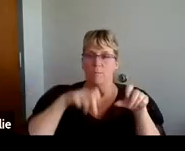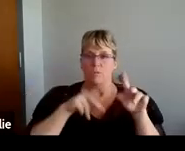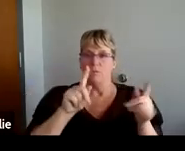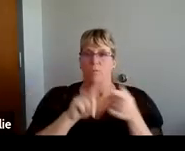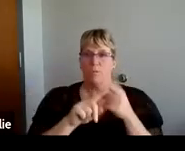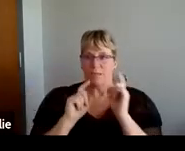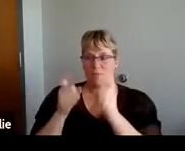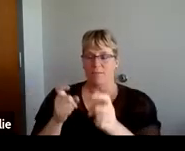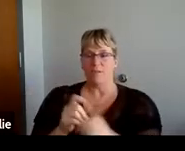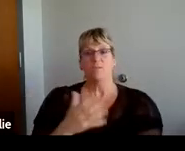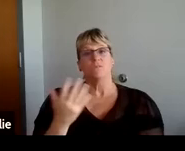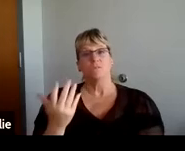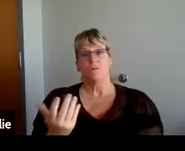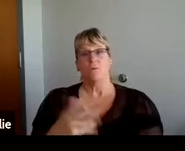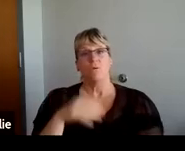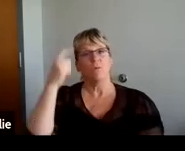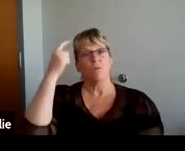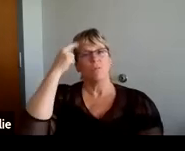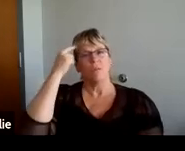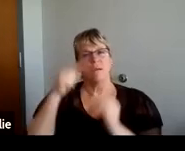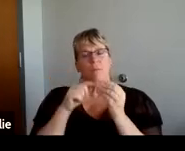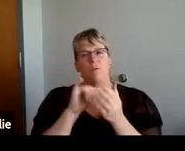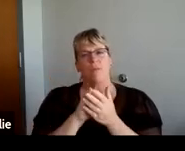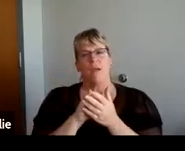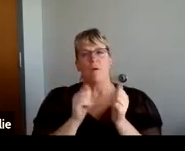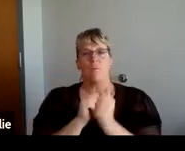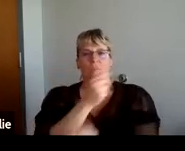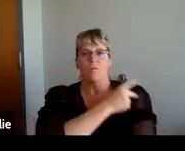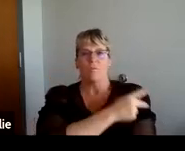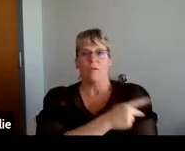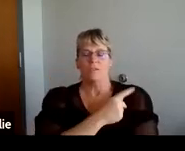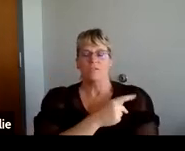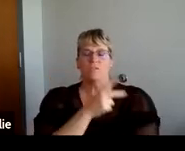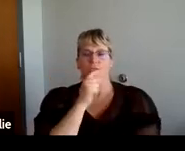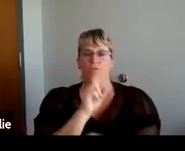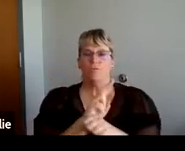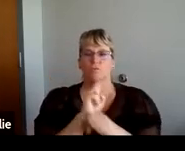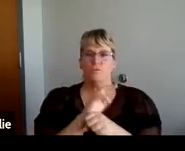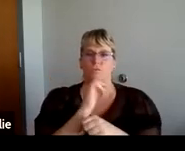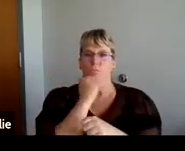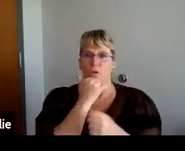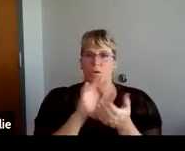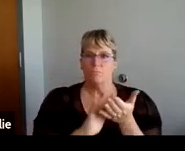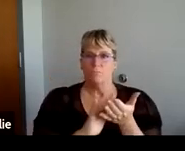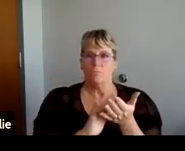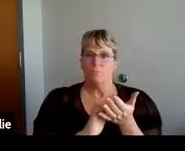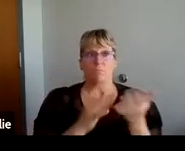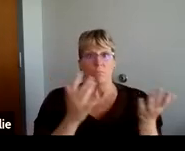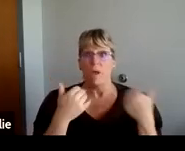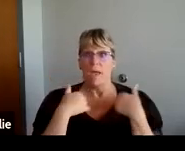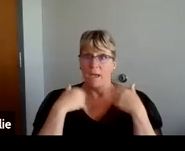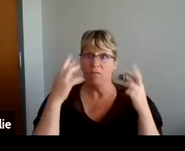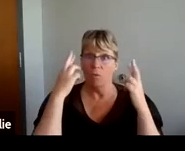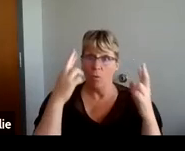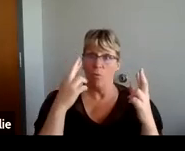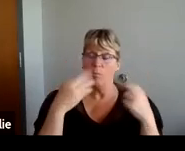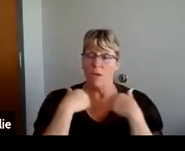when we think about this in the context of our patients with substance use disorder, it's not hopeless. It